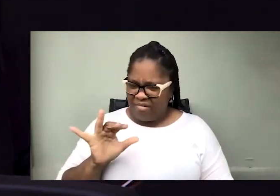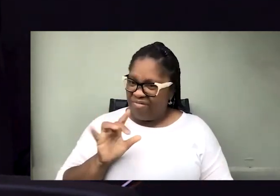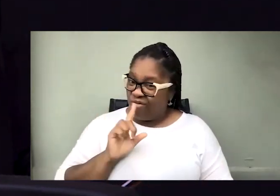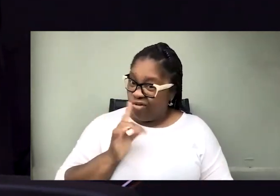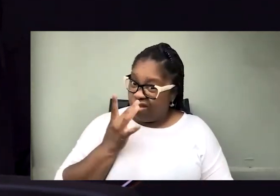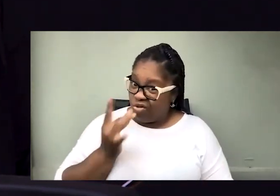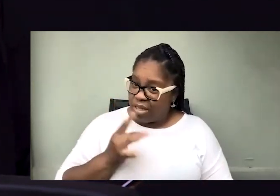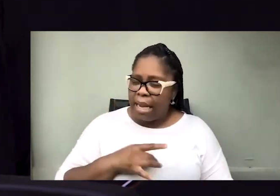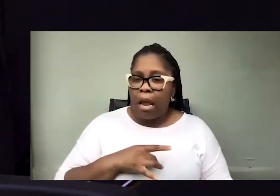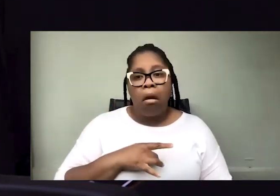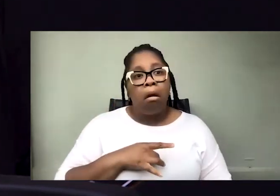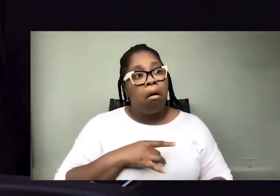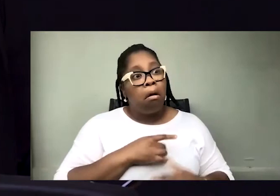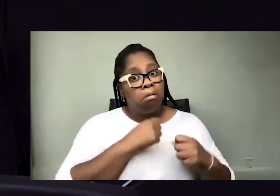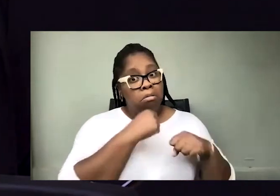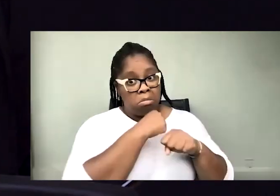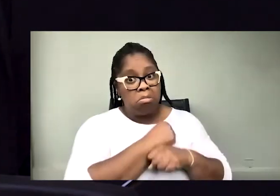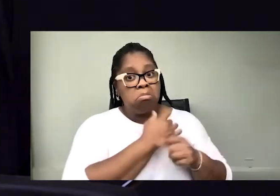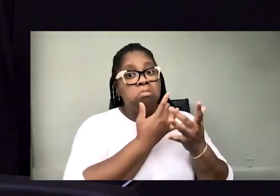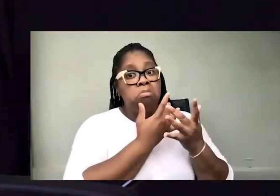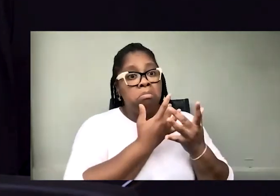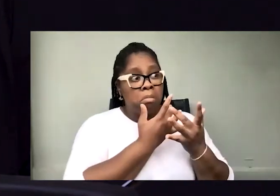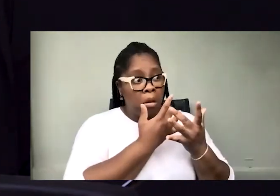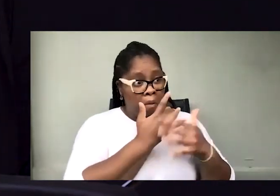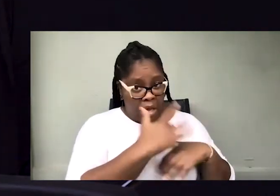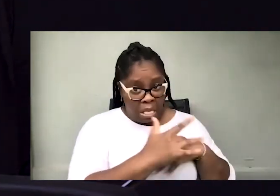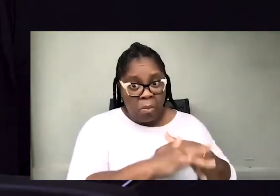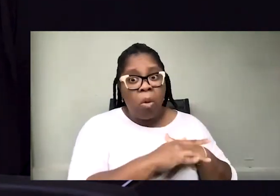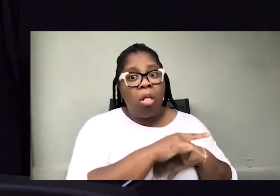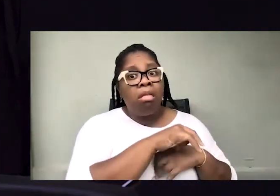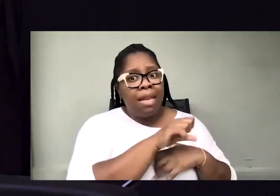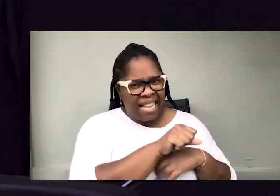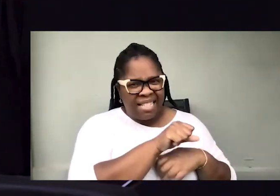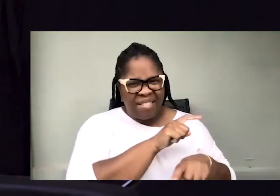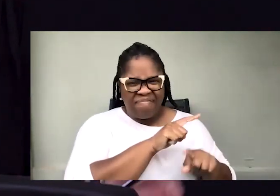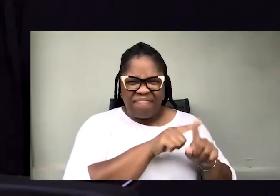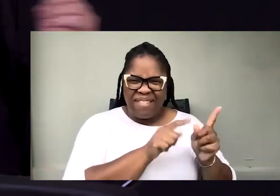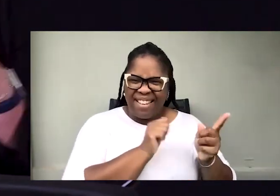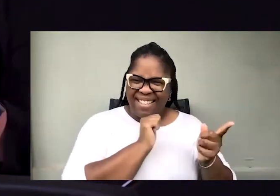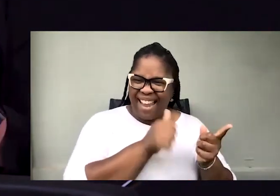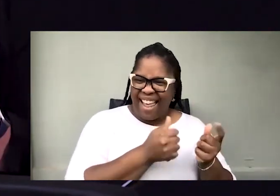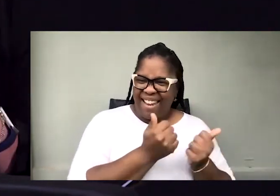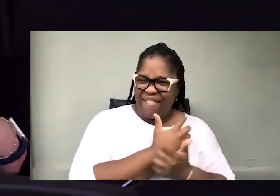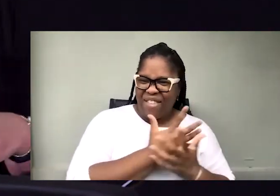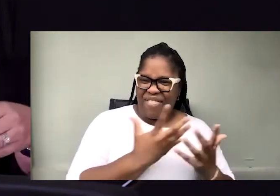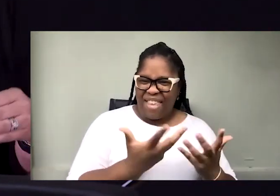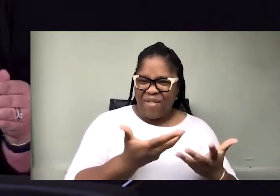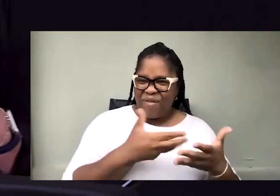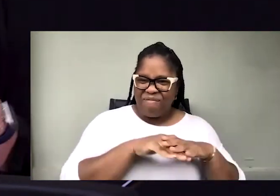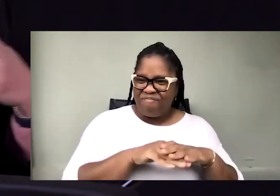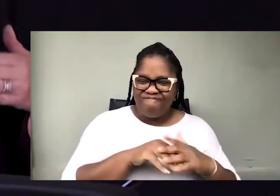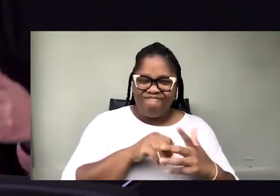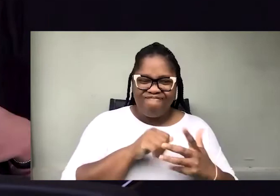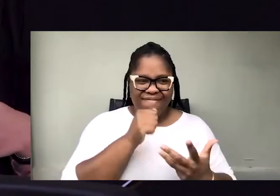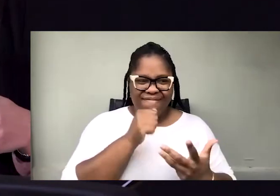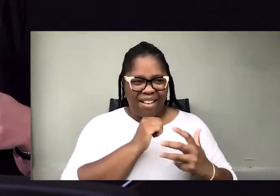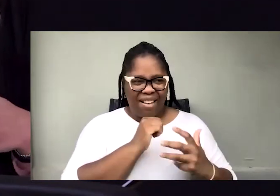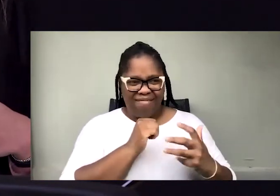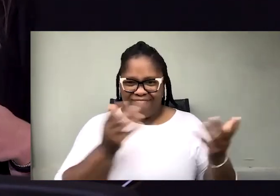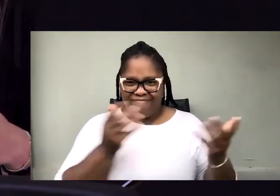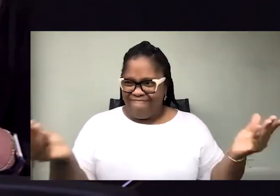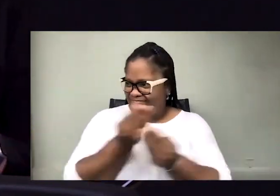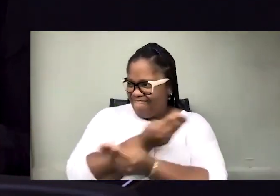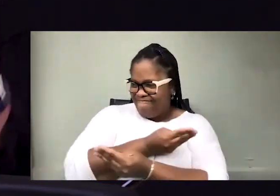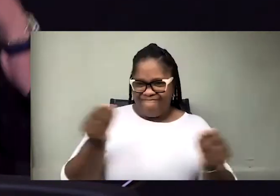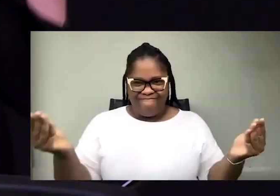ton out there, but not everything speaks to each other. And not everything communicates. And what may be done